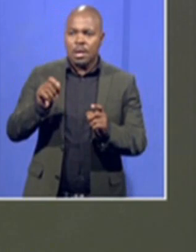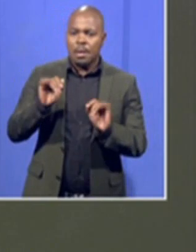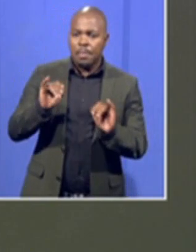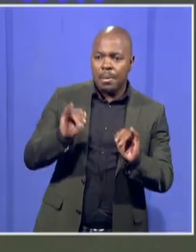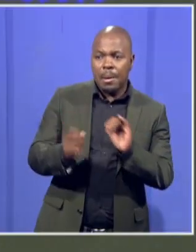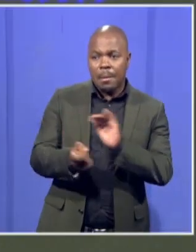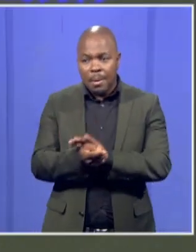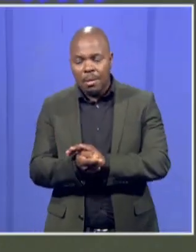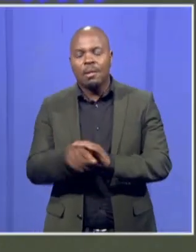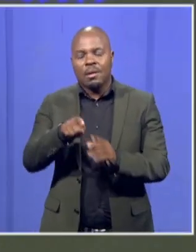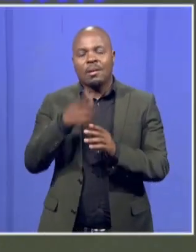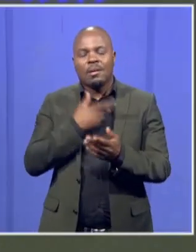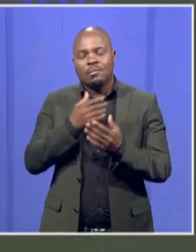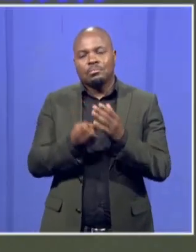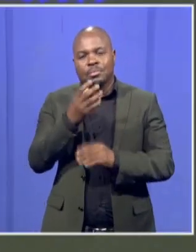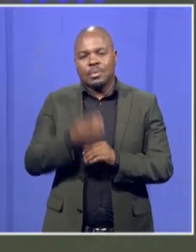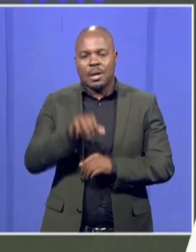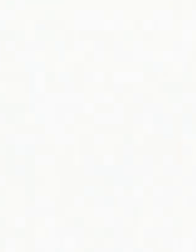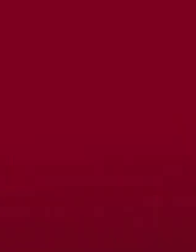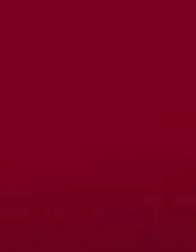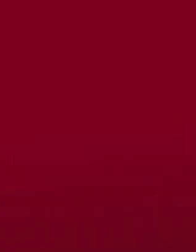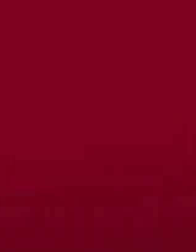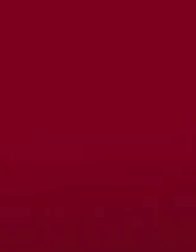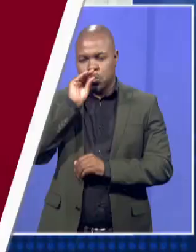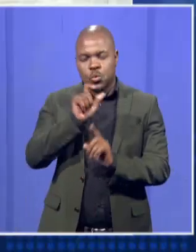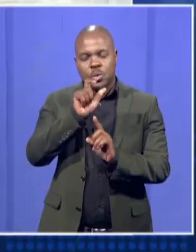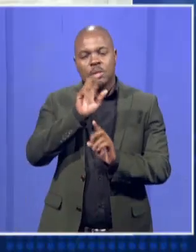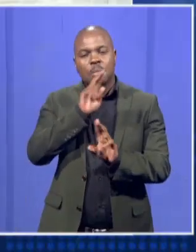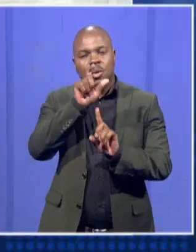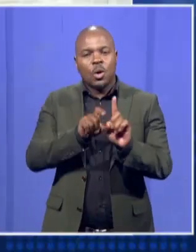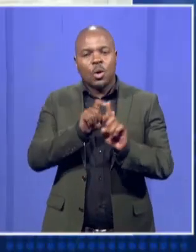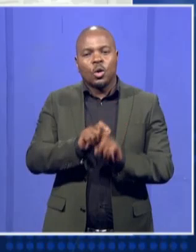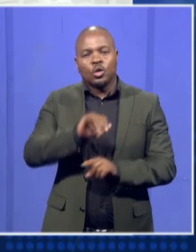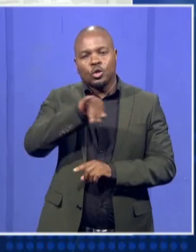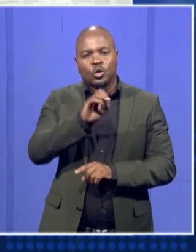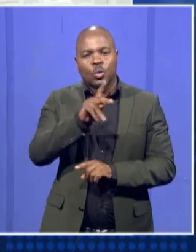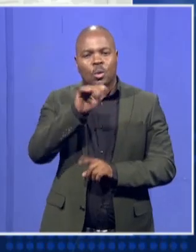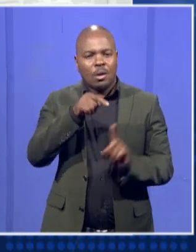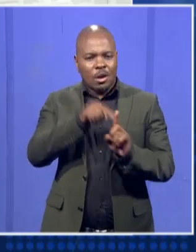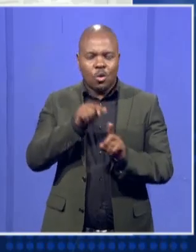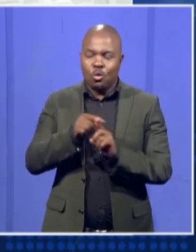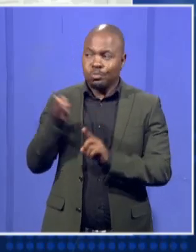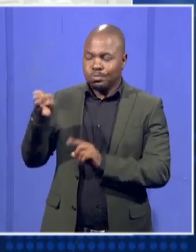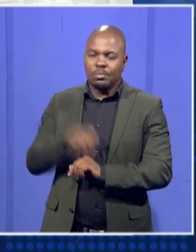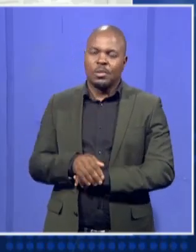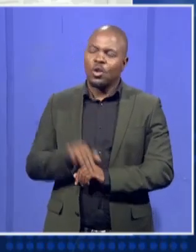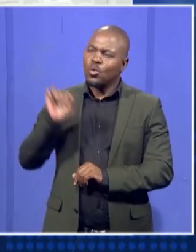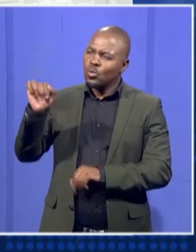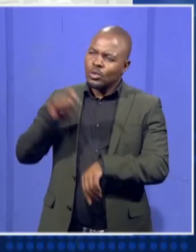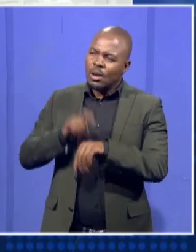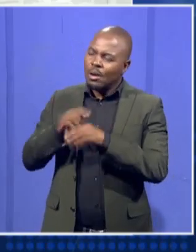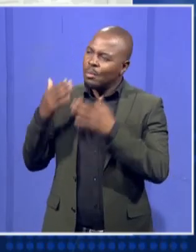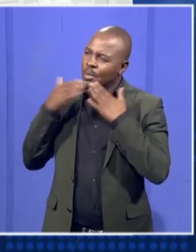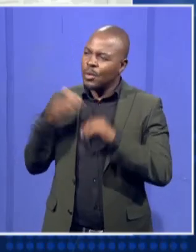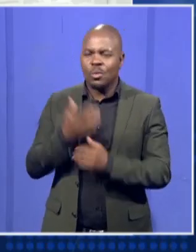and mortality. Let's bring in SABC News reporter Atule Joga, who's on the story for us. Atule, thank you so much for your time. So take